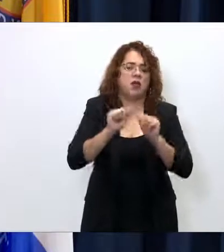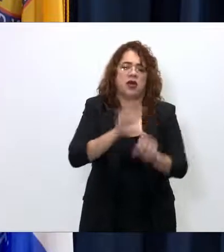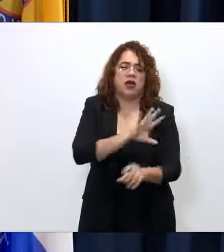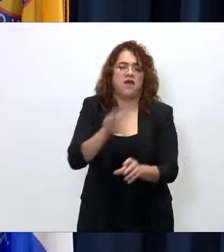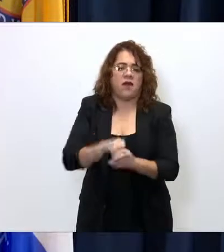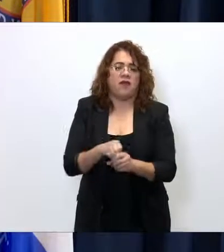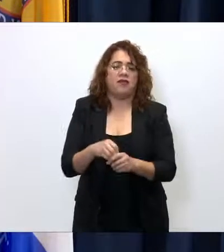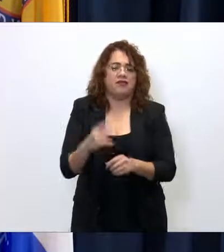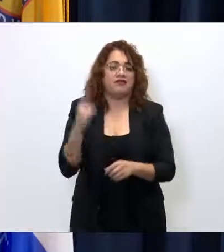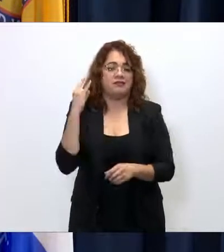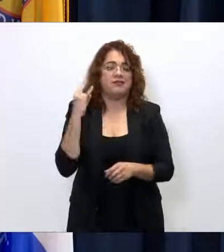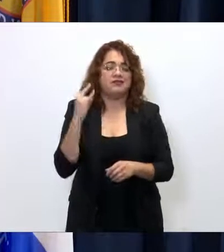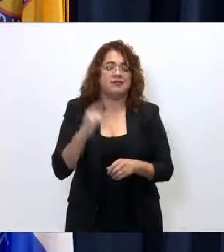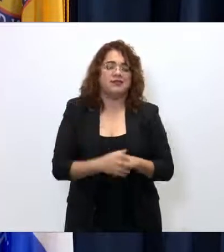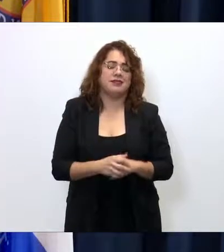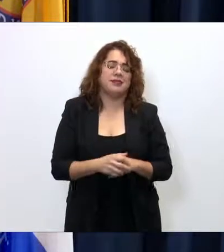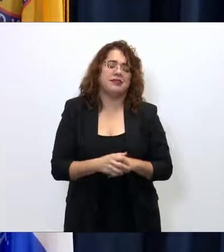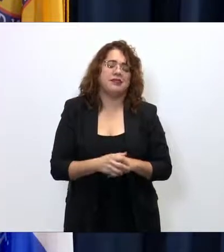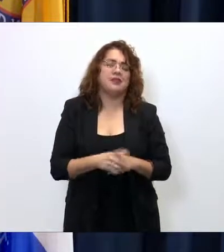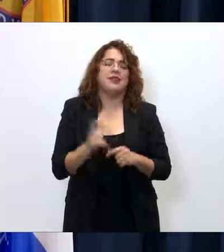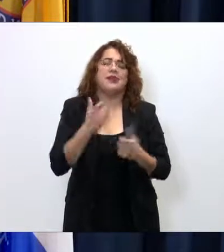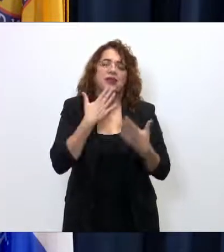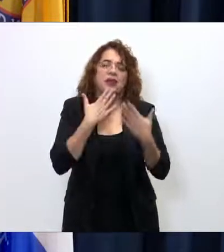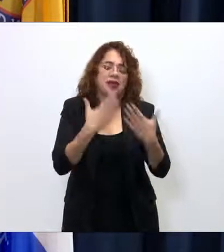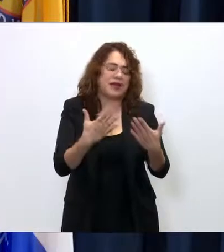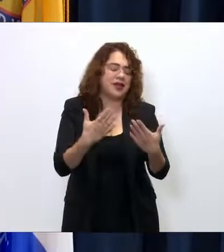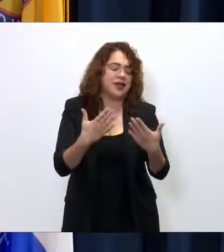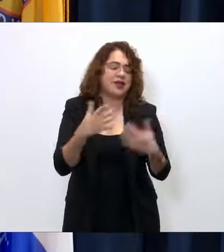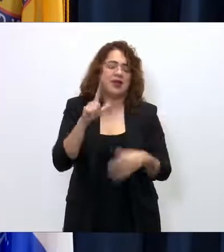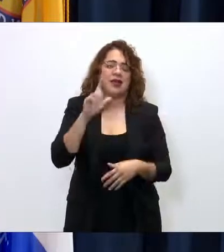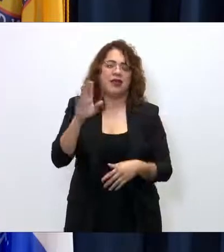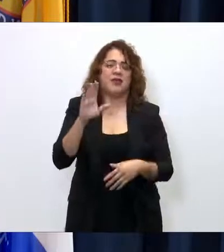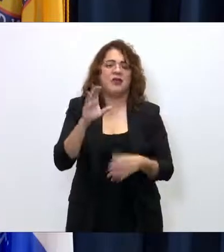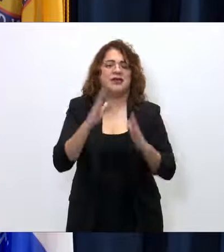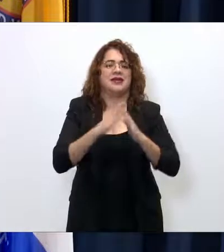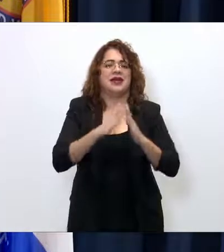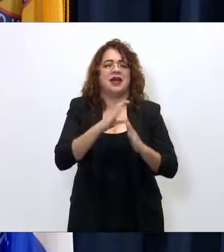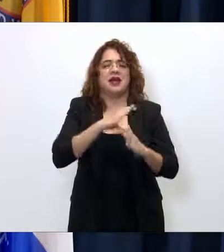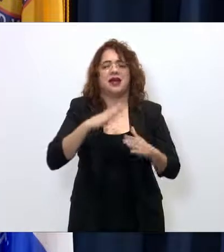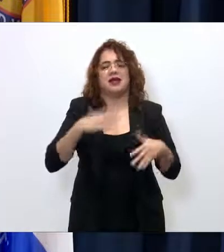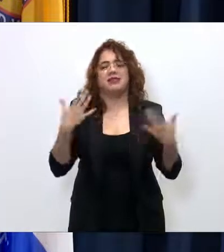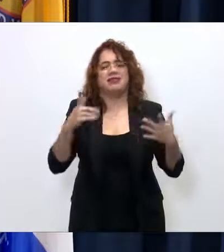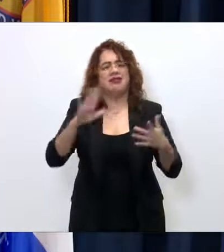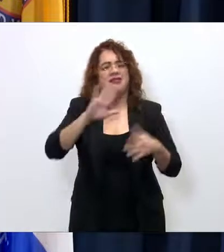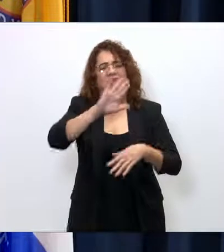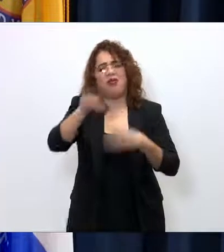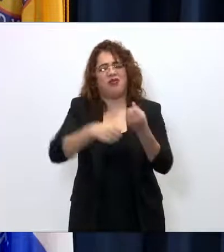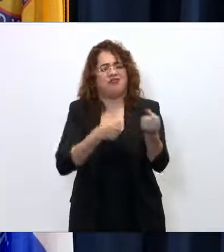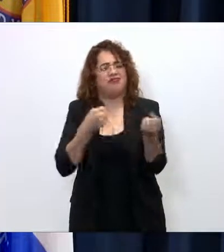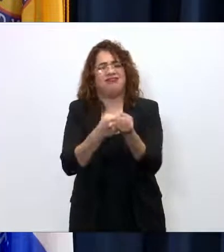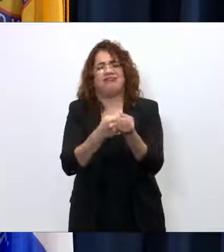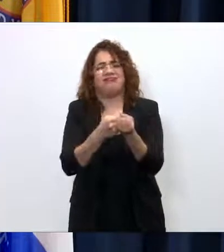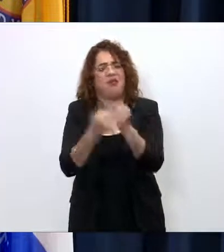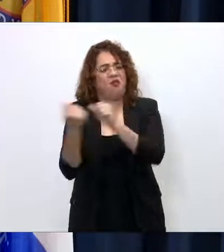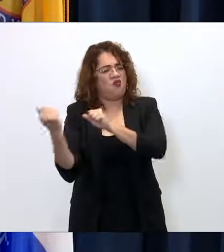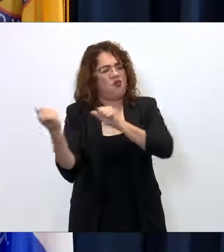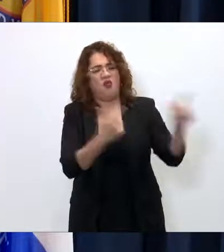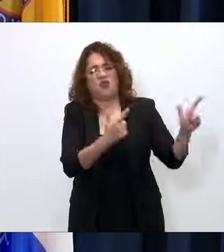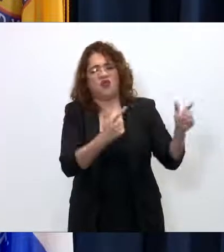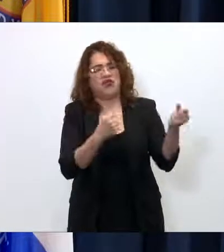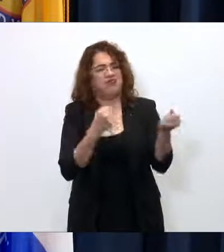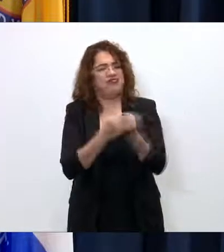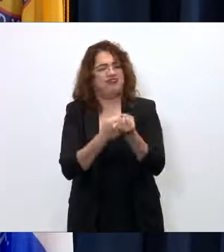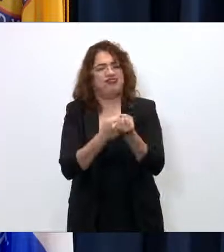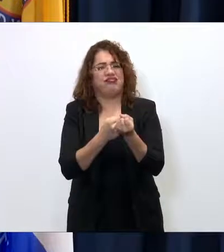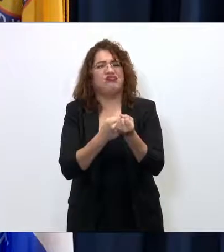away. And so we want to thank everyone, and I want to thank the Long Beach City Council for their unanimous and strong support. And as a